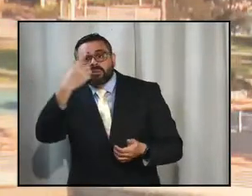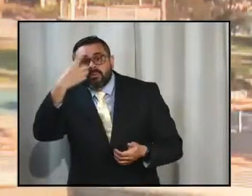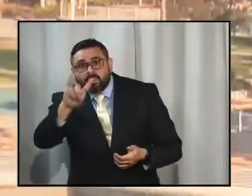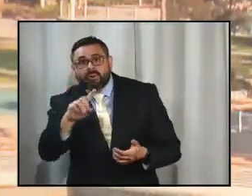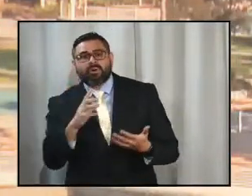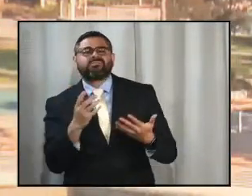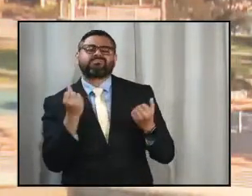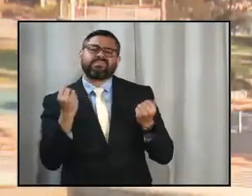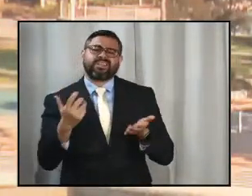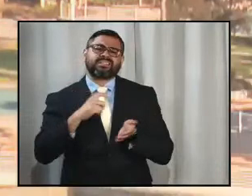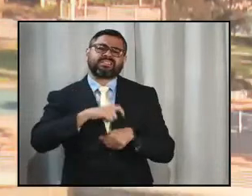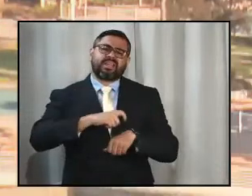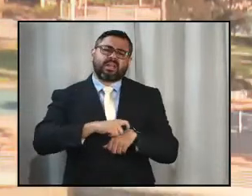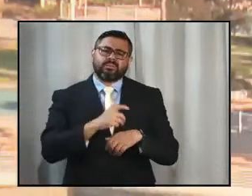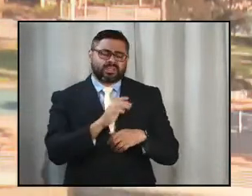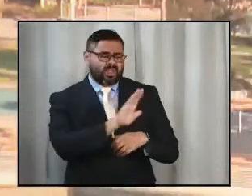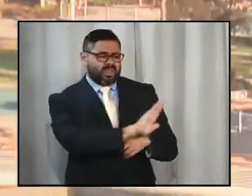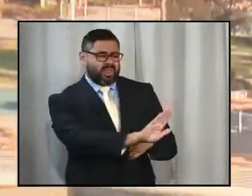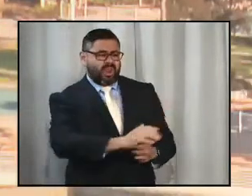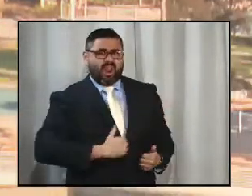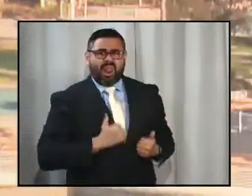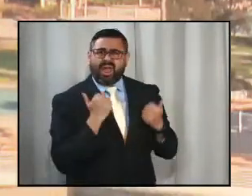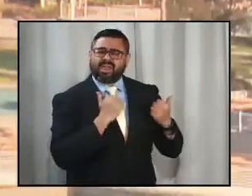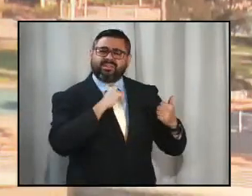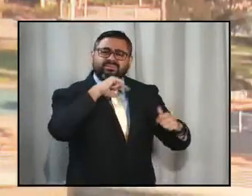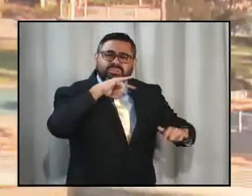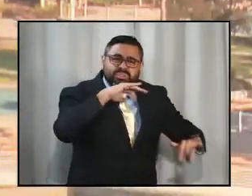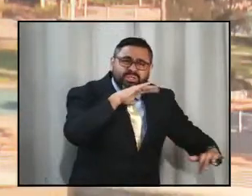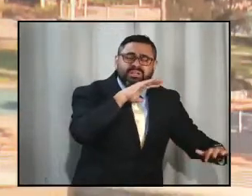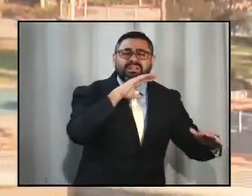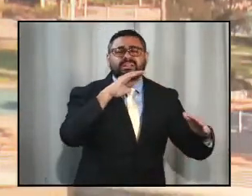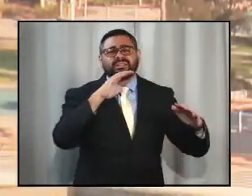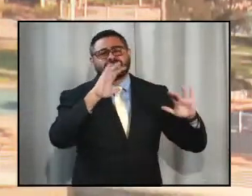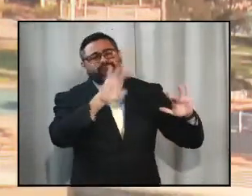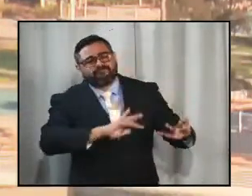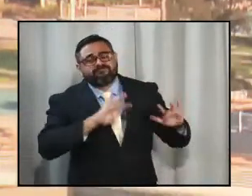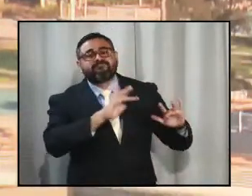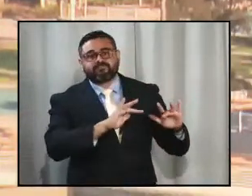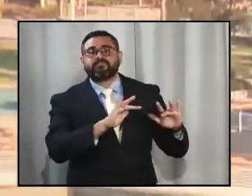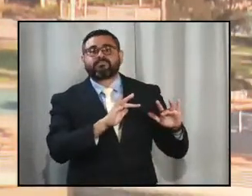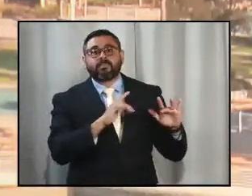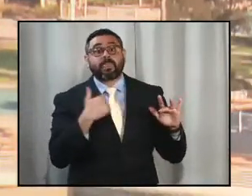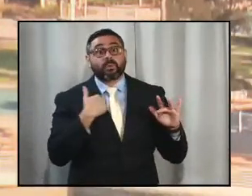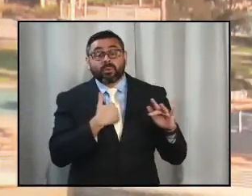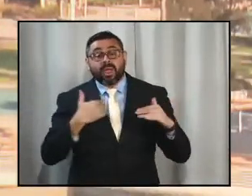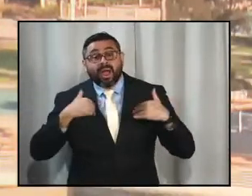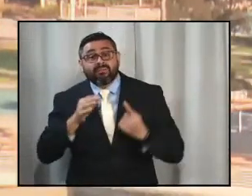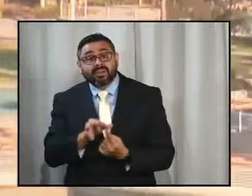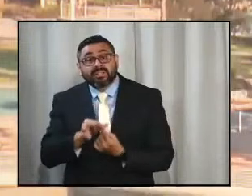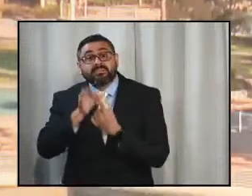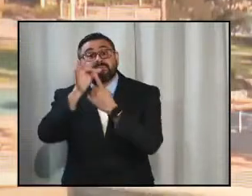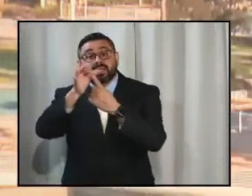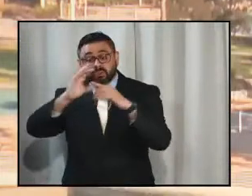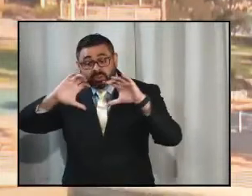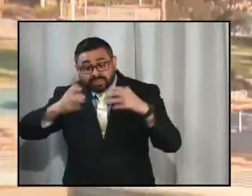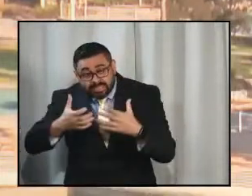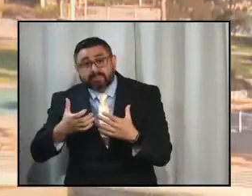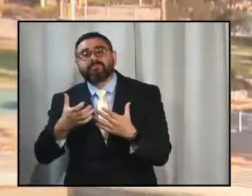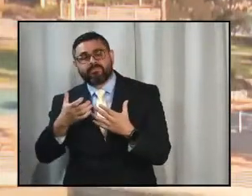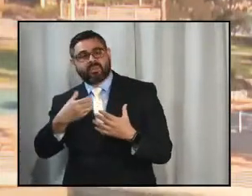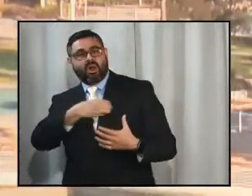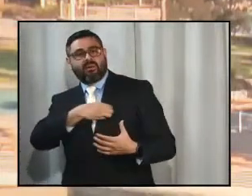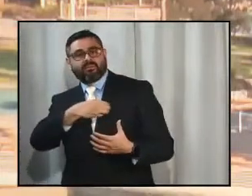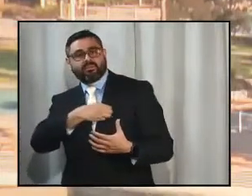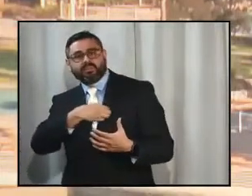homelessness and quality of life concerns. And leading these efforts for the police department is our quality of life team, a group of police officers who are